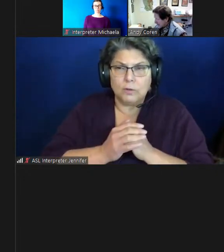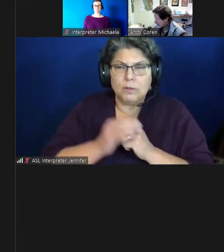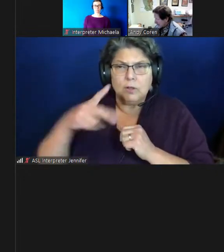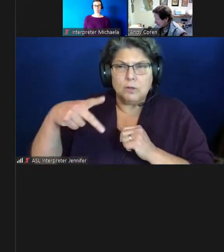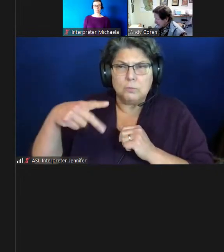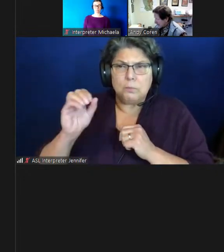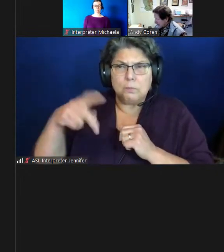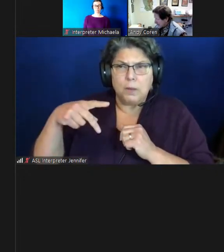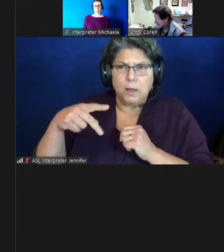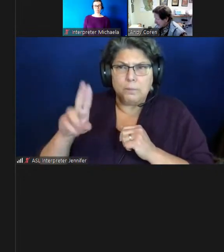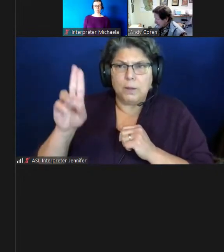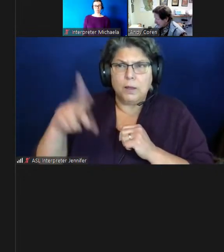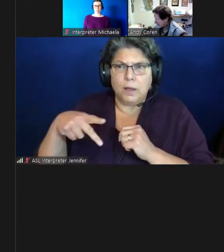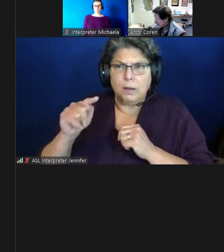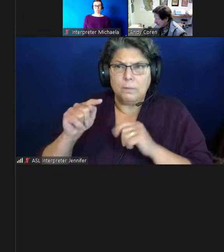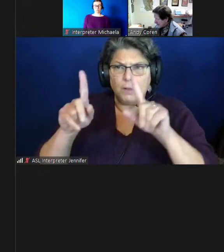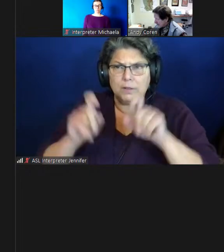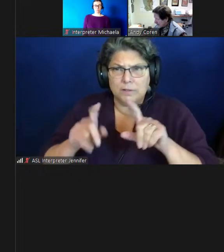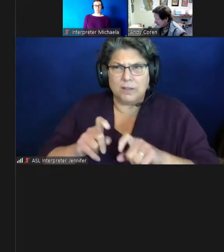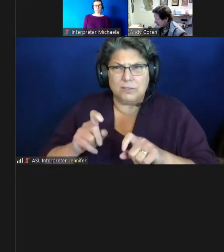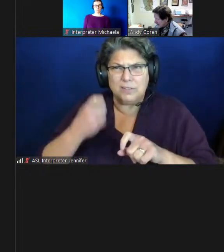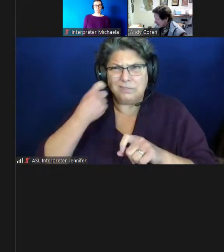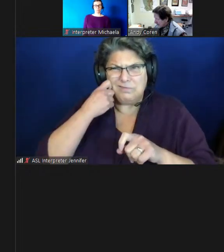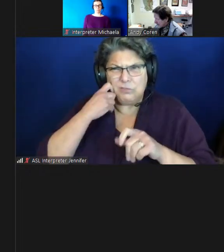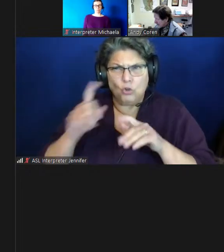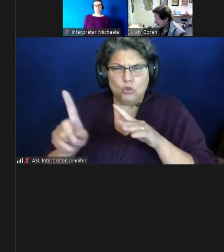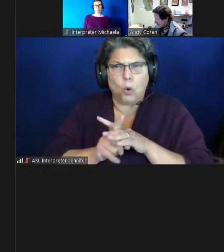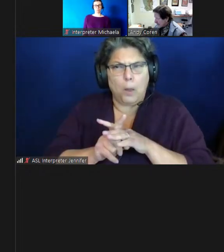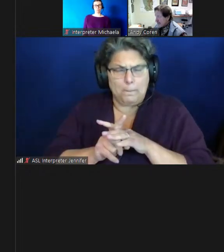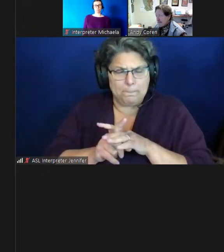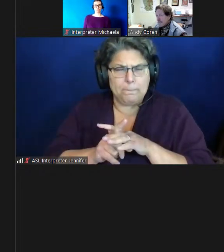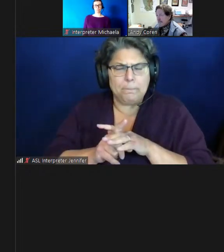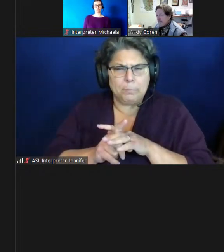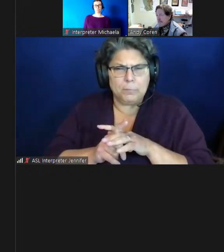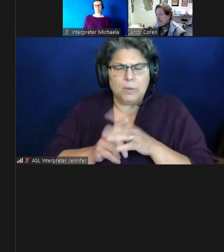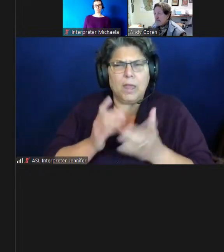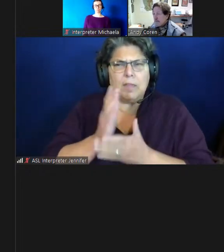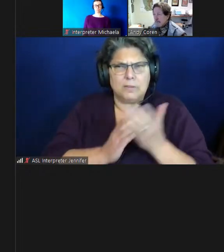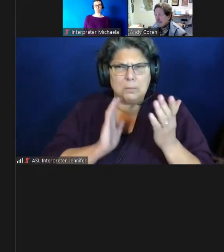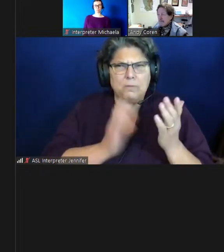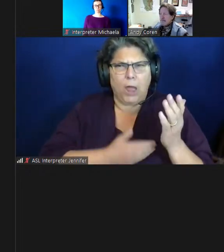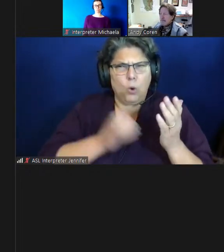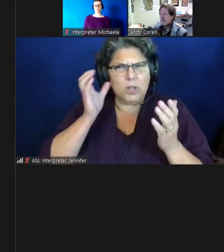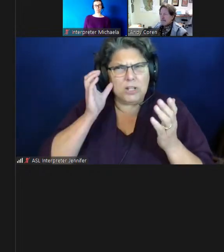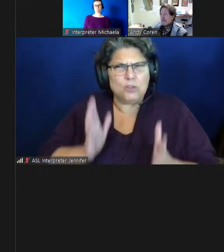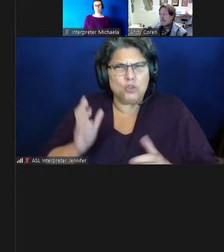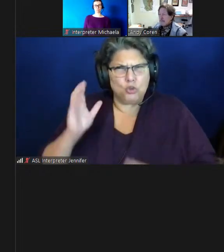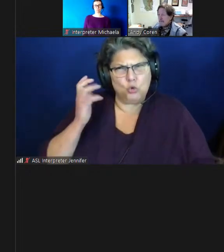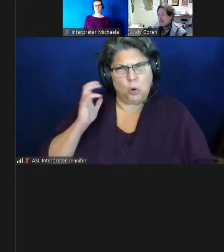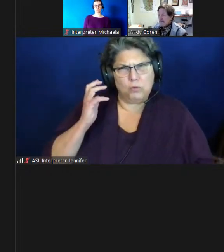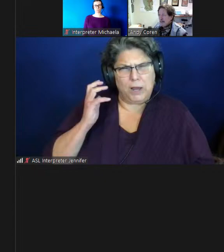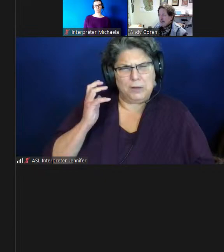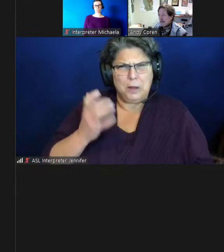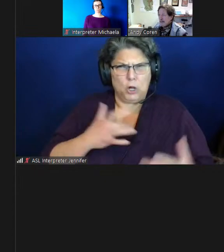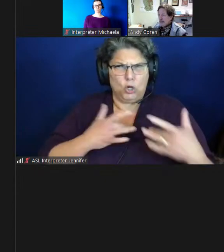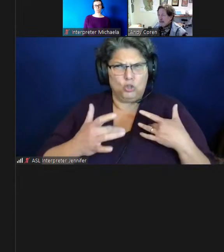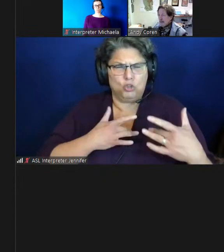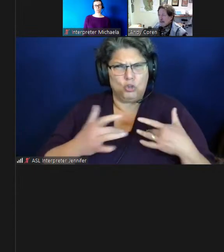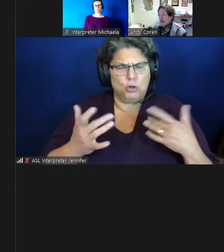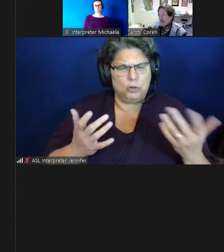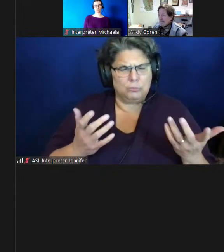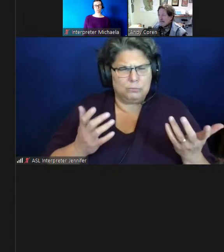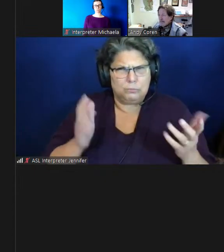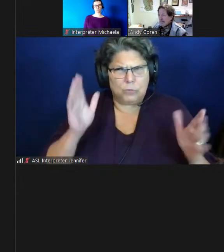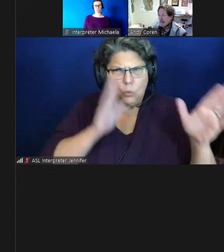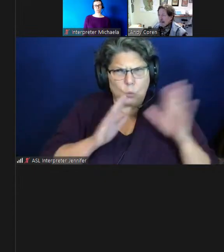test that showed up in Ukiah recently, and we've had some listener concerns. People are just wondering